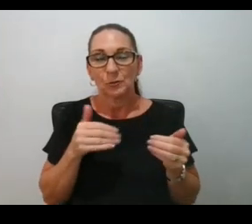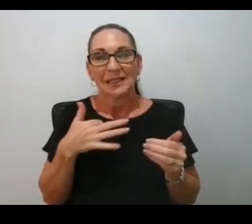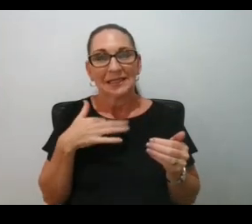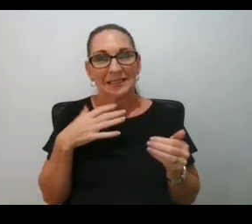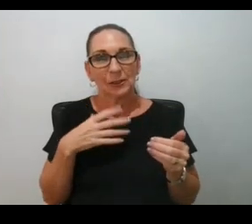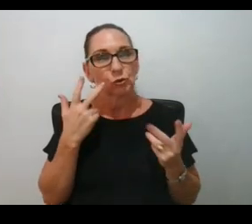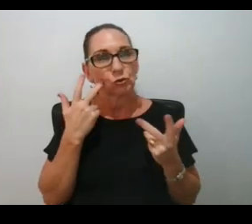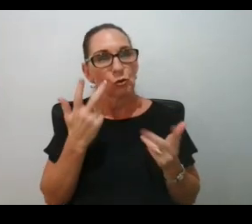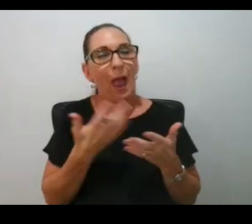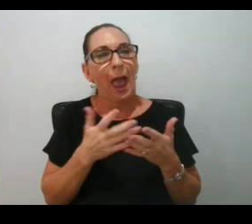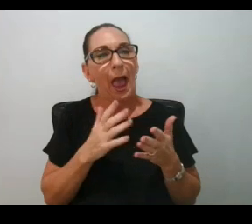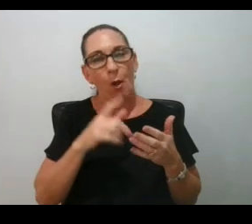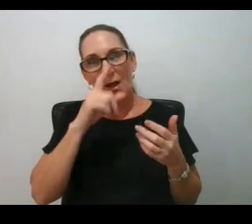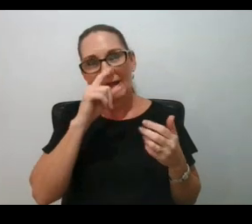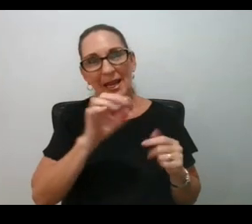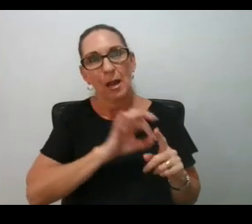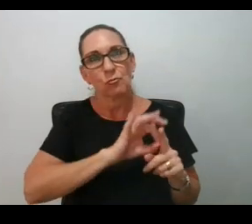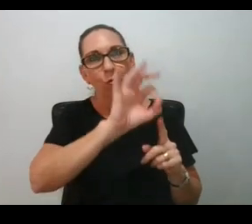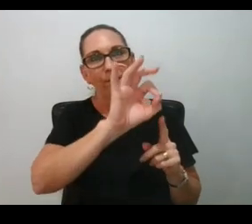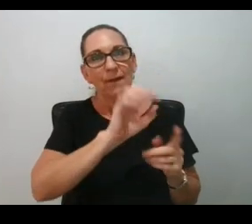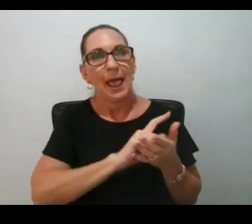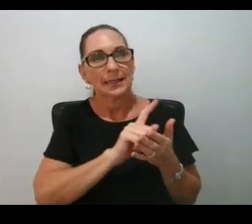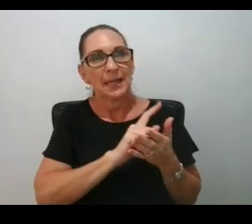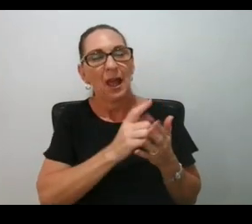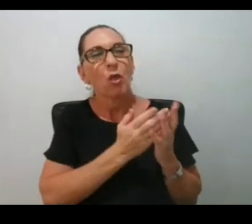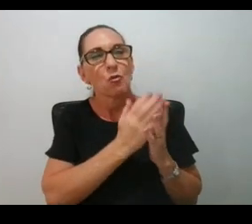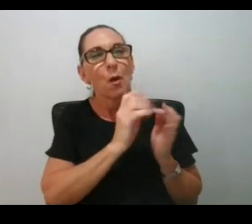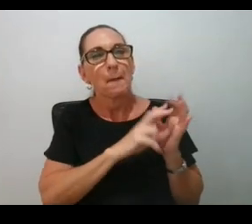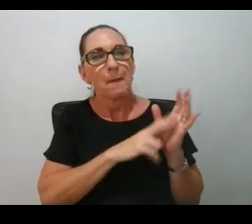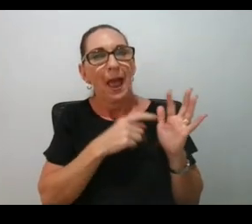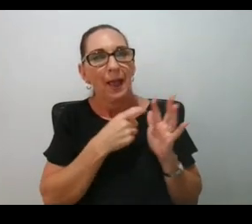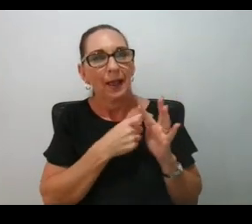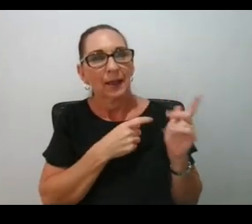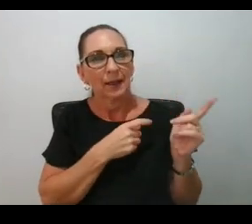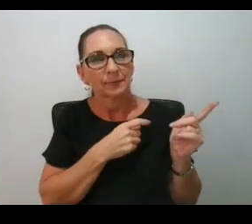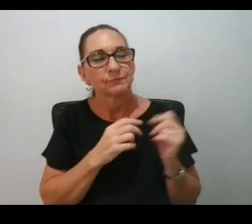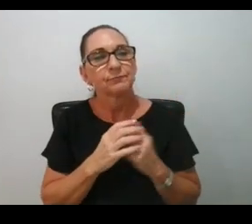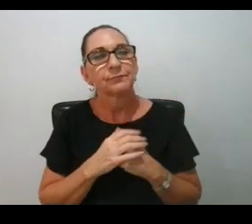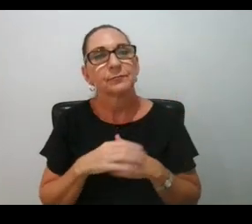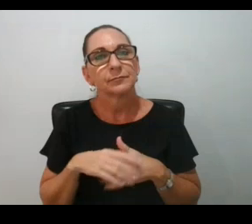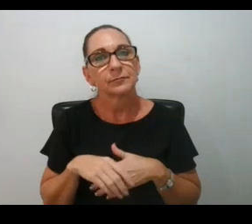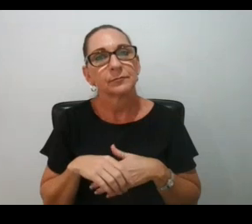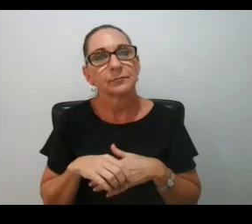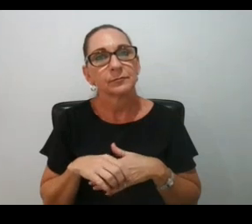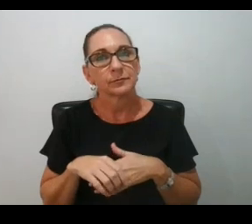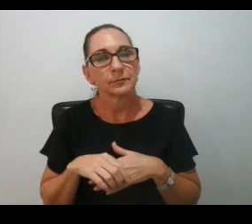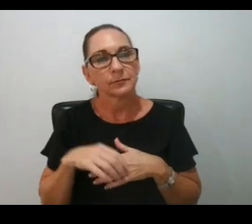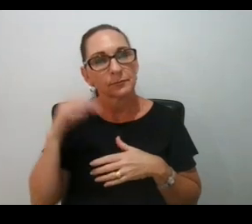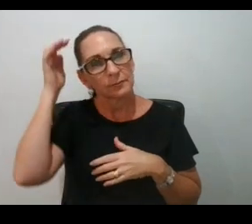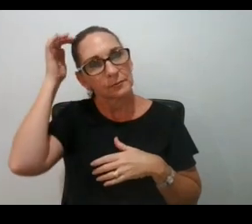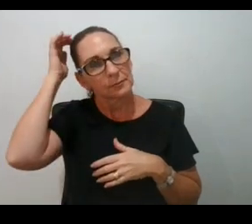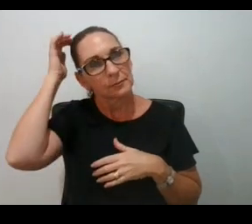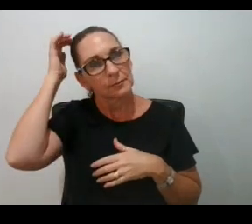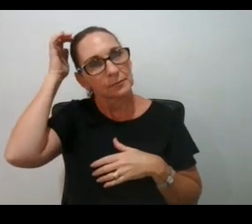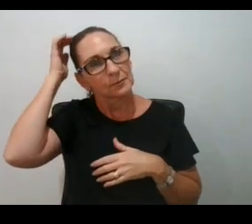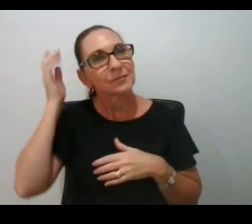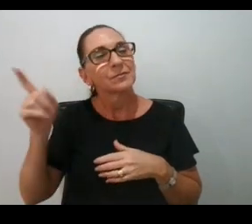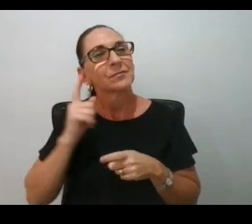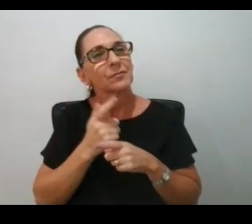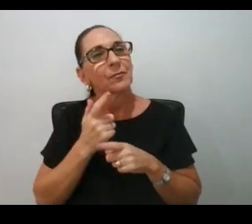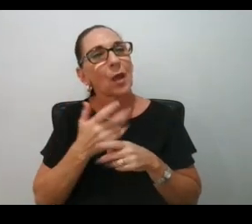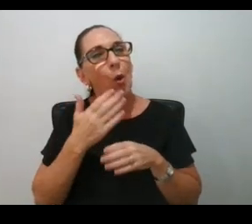with your bank. We've definitely we've had a question as well, or a comment. Yeah. So they said workers' comp could